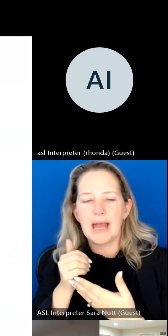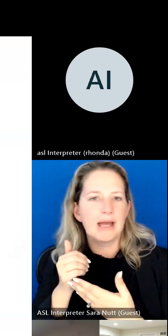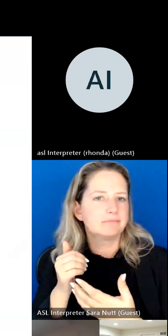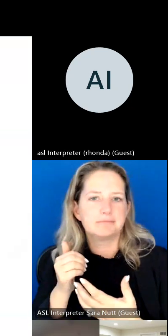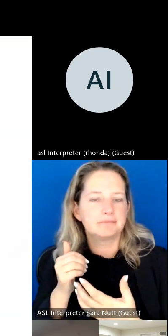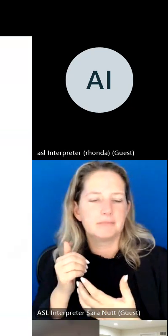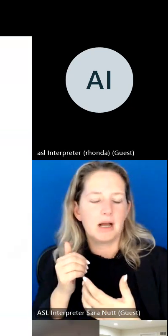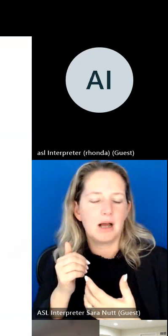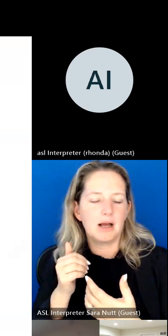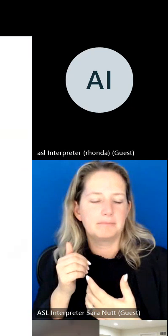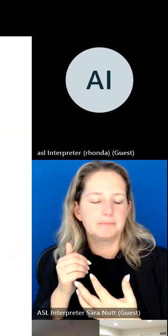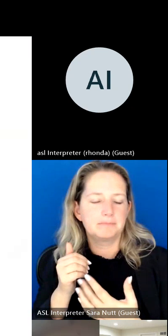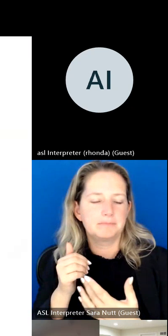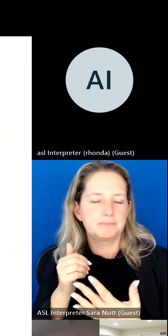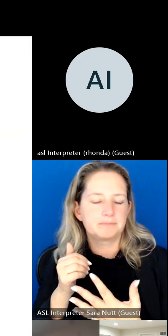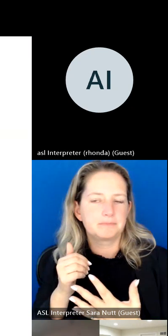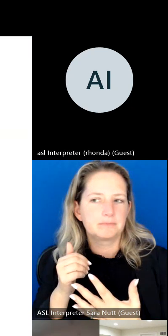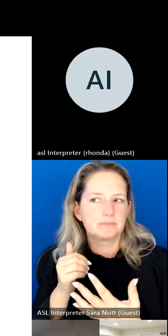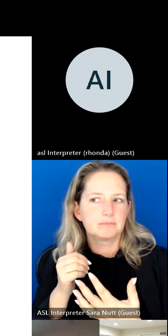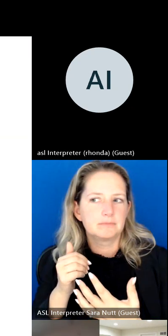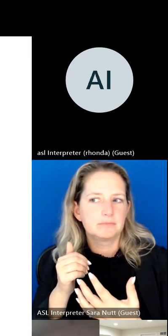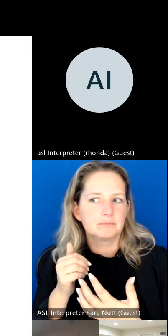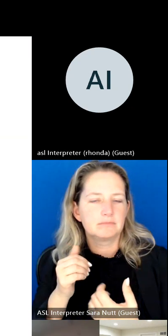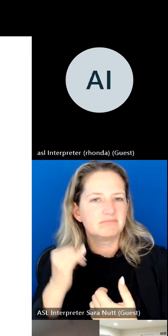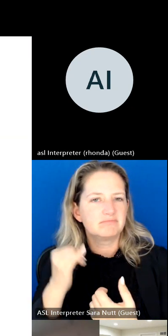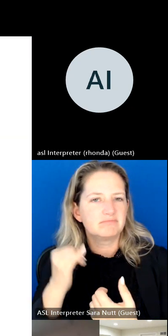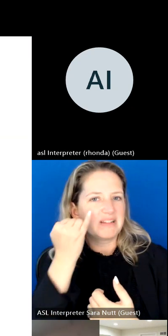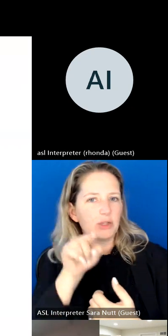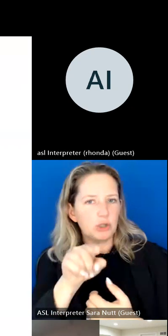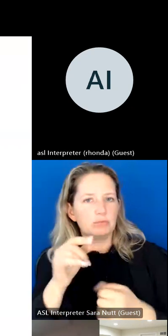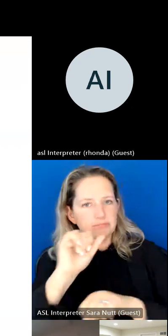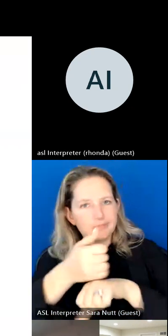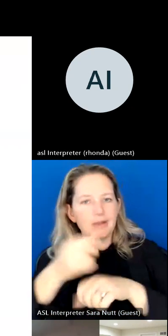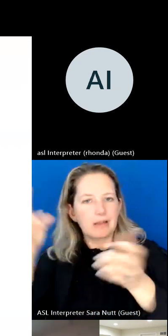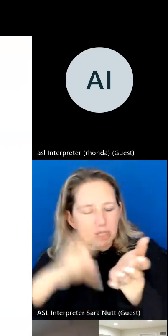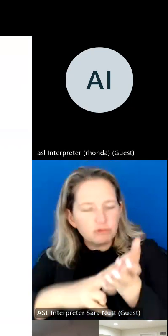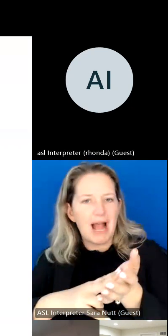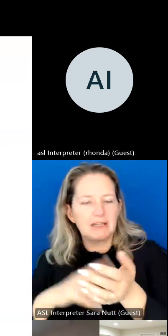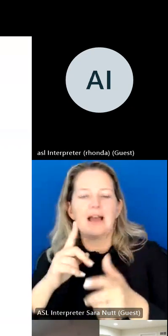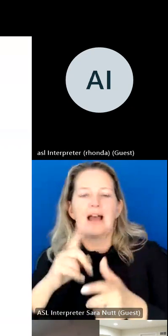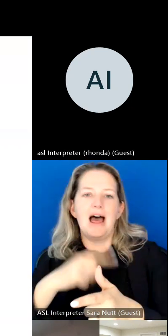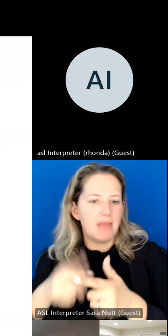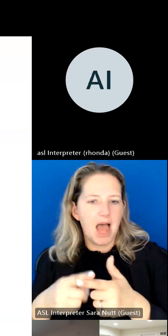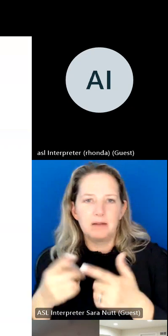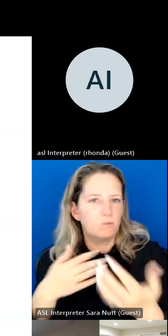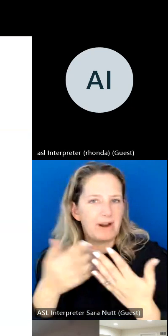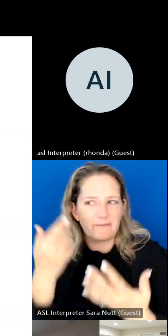obligation when you enter into a contract, and then for whatever reason it's not